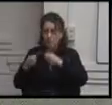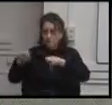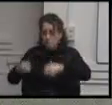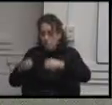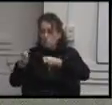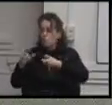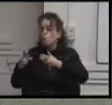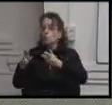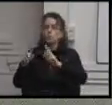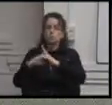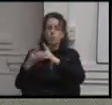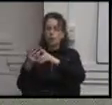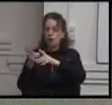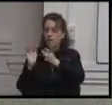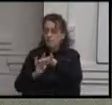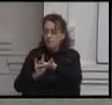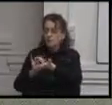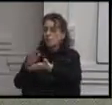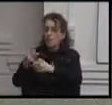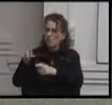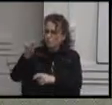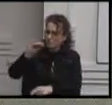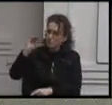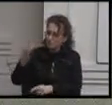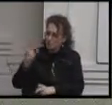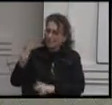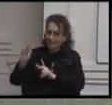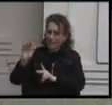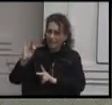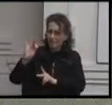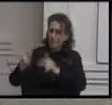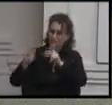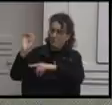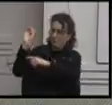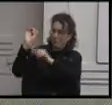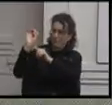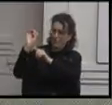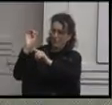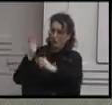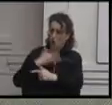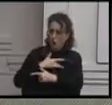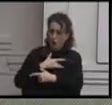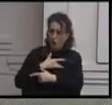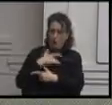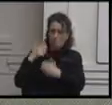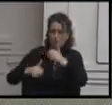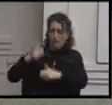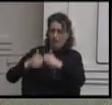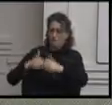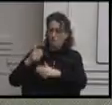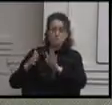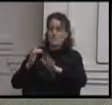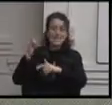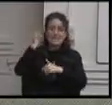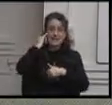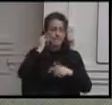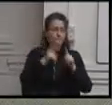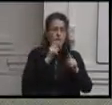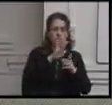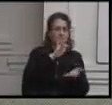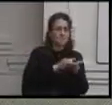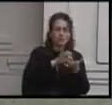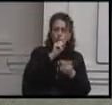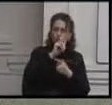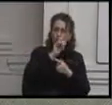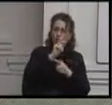of those people who are calling because they're having a heart attack or some incident with their heart are not going to be responded to in the way that they are